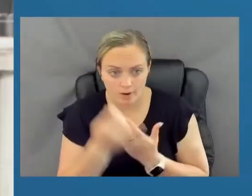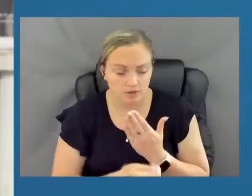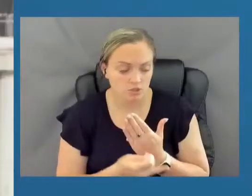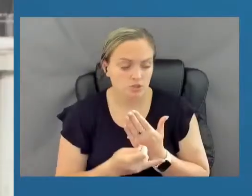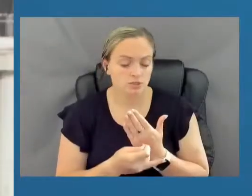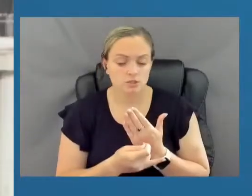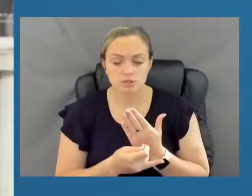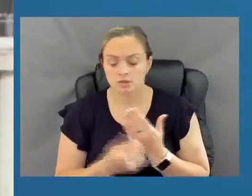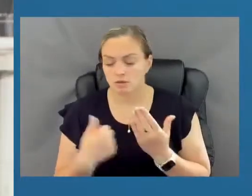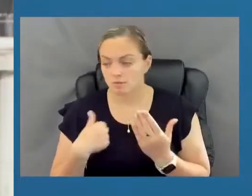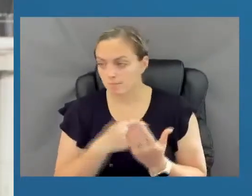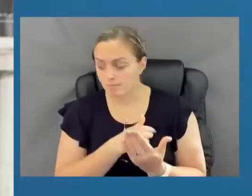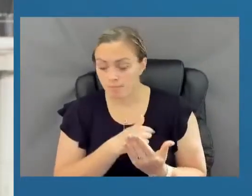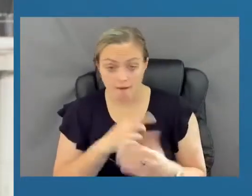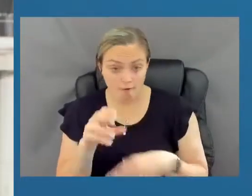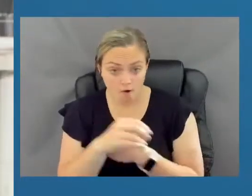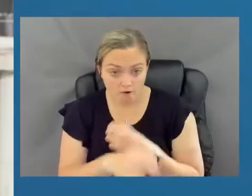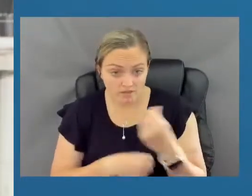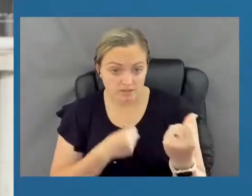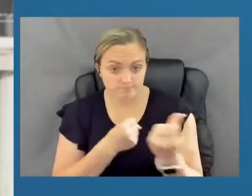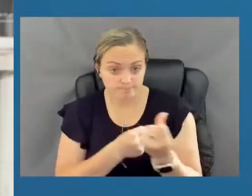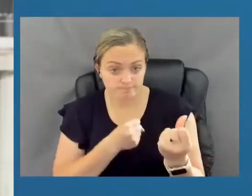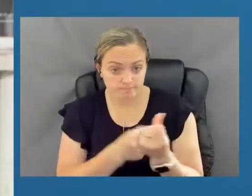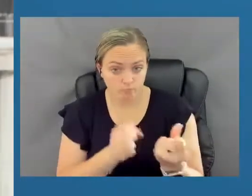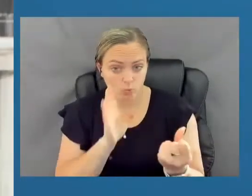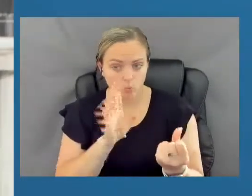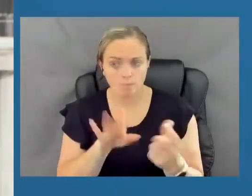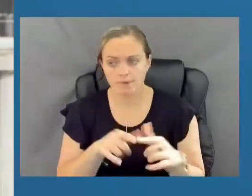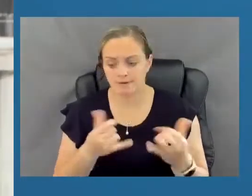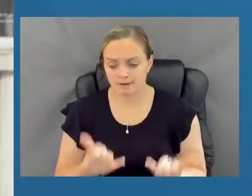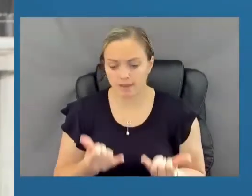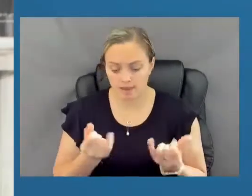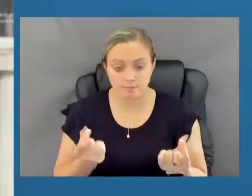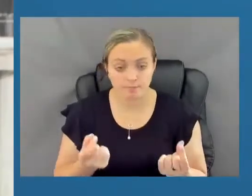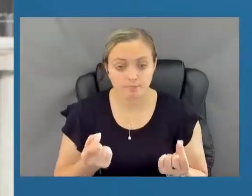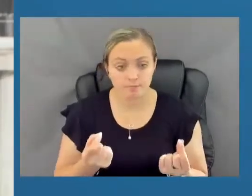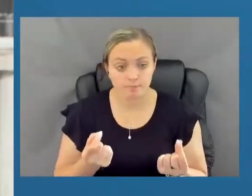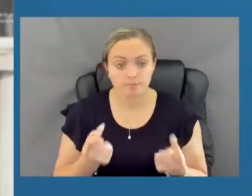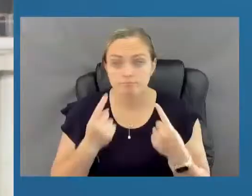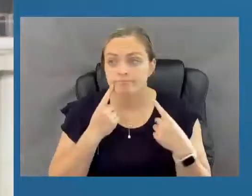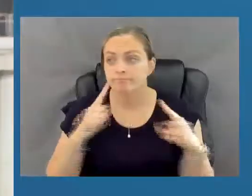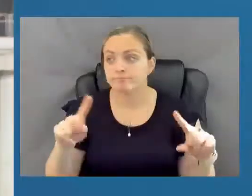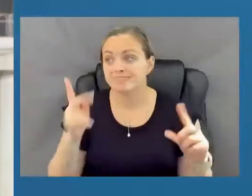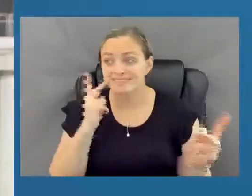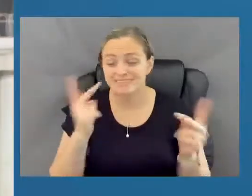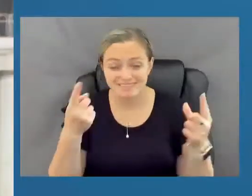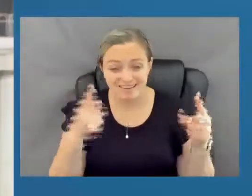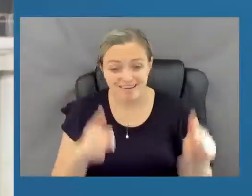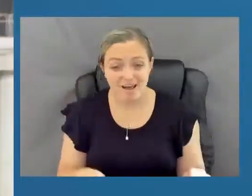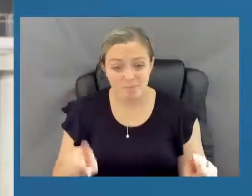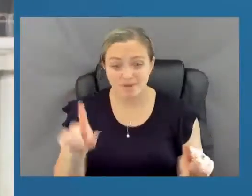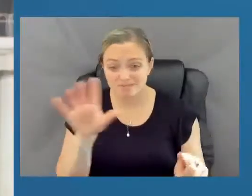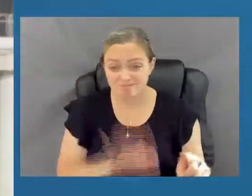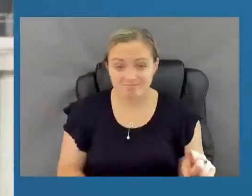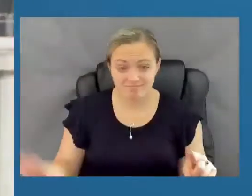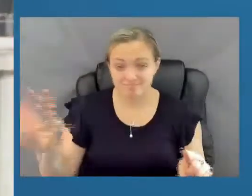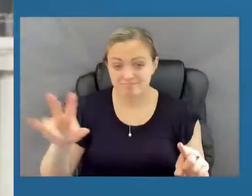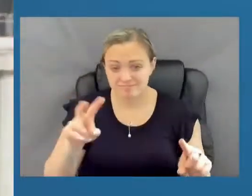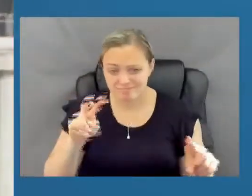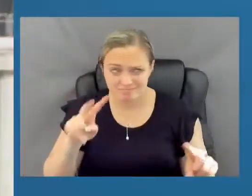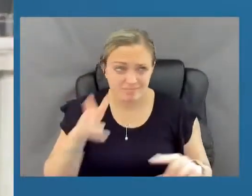office behind it. But that's why today, seeing everything that's happening on the landscape and looking into the